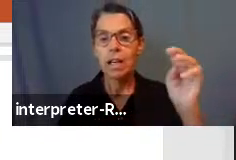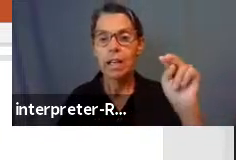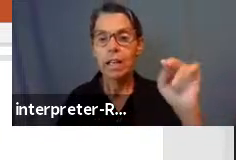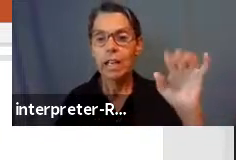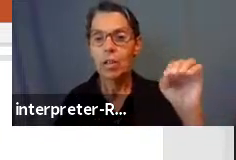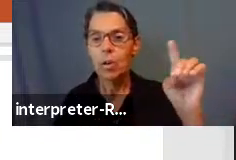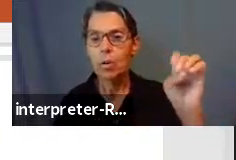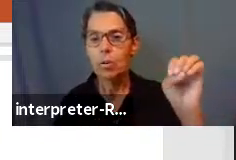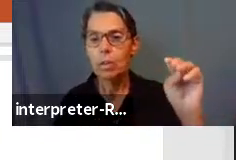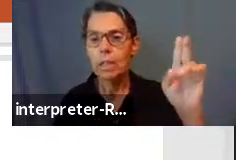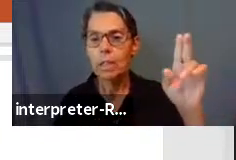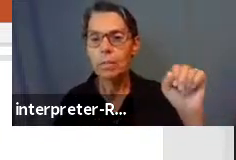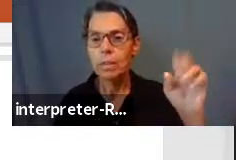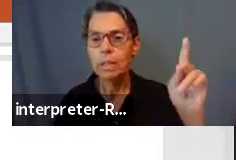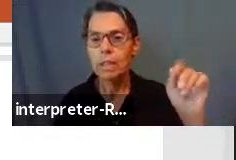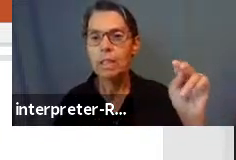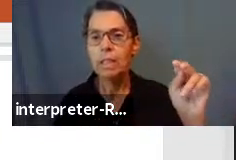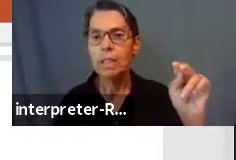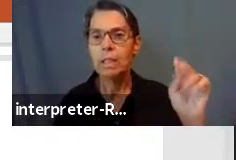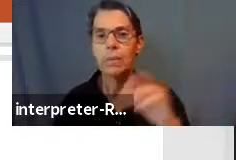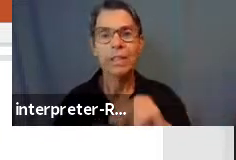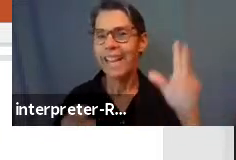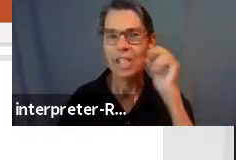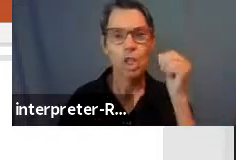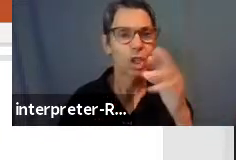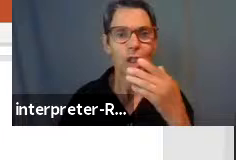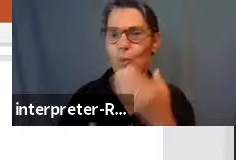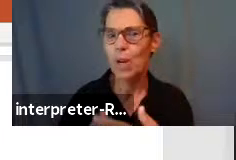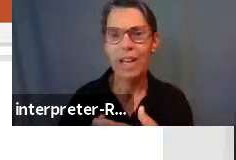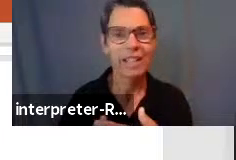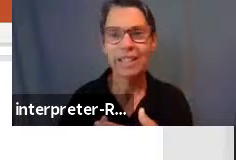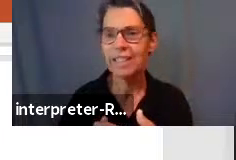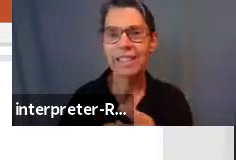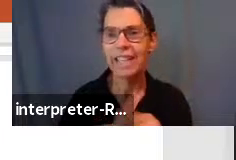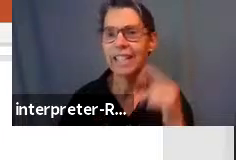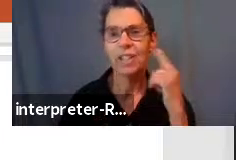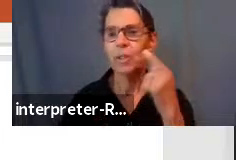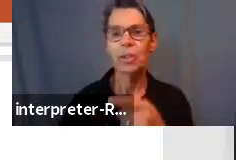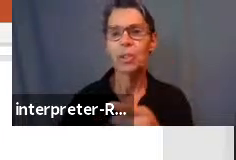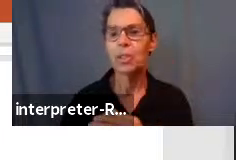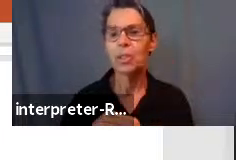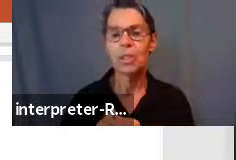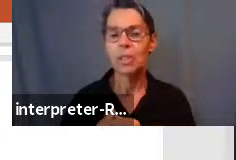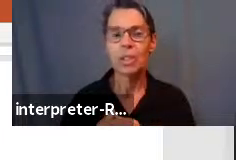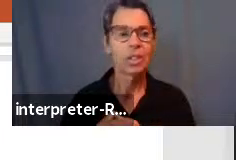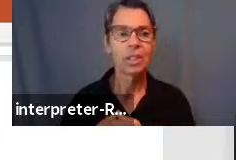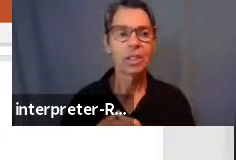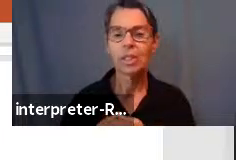Director of the Kansas. Can't hear her very well. Uh-oh.